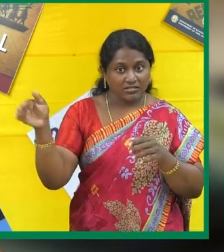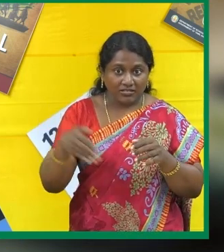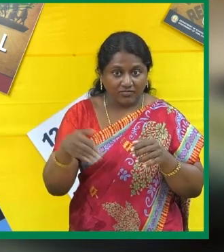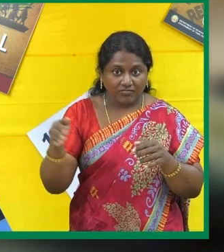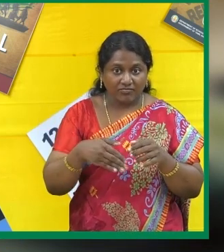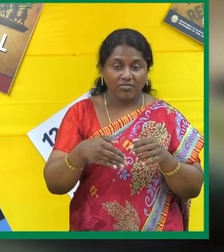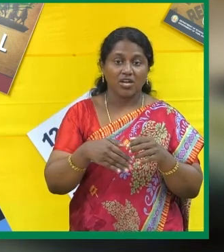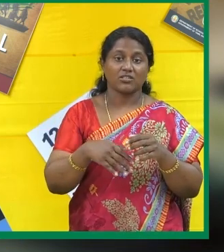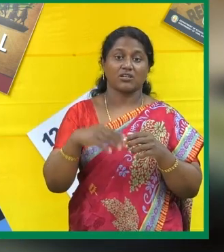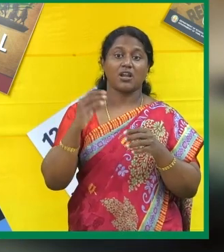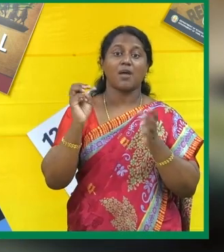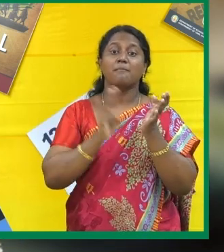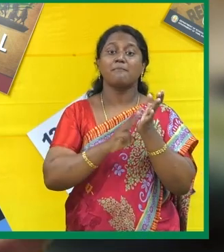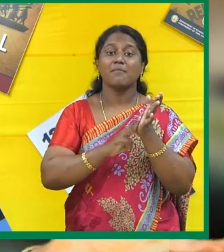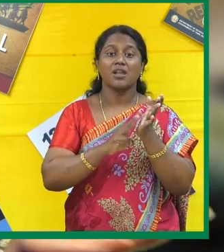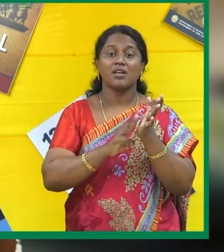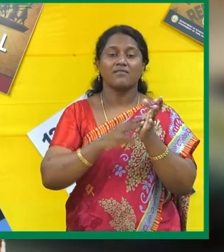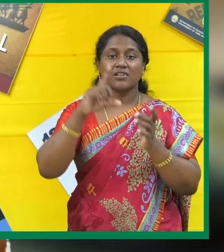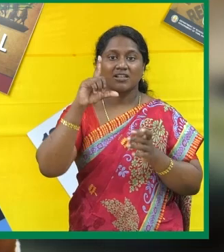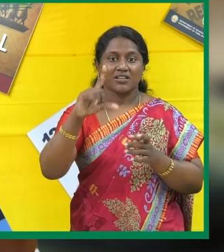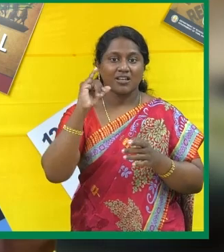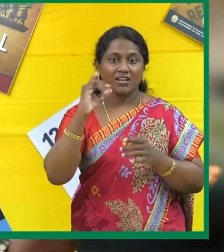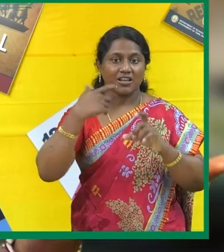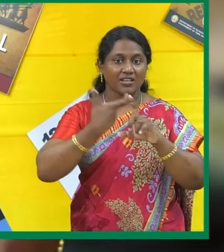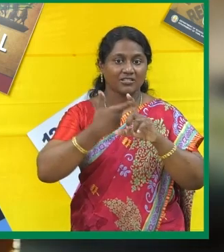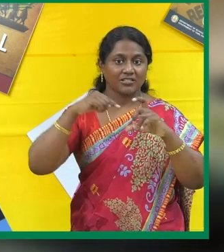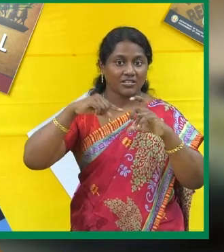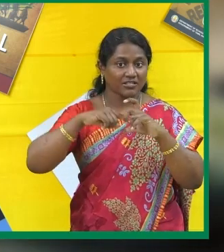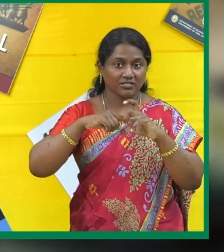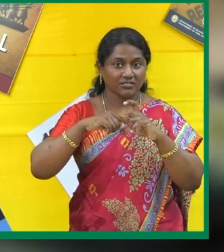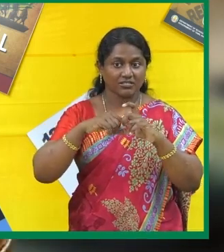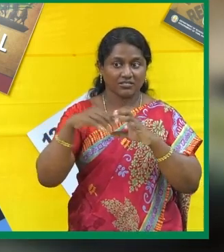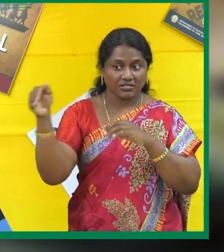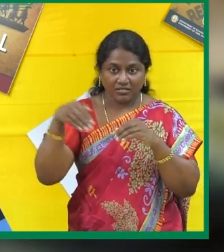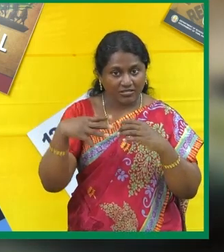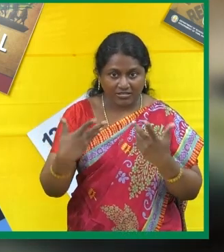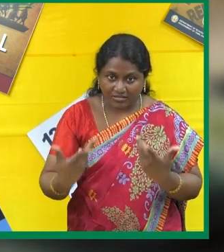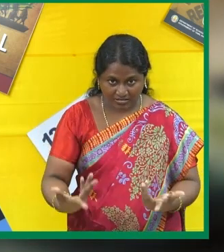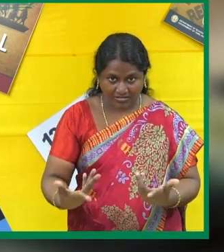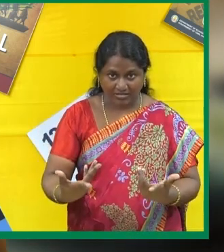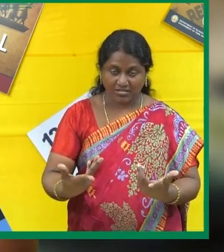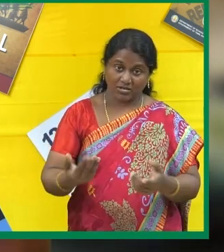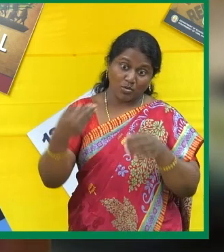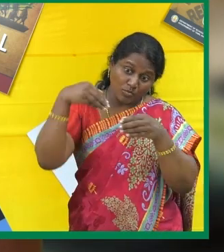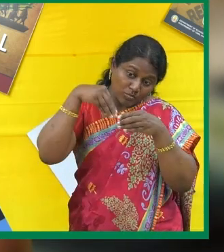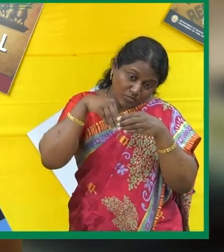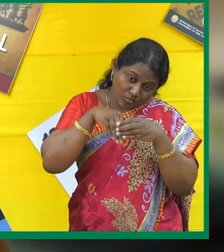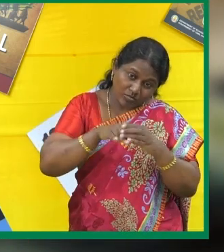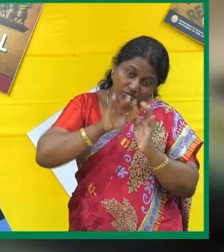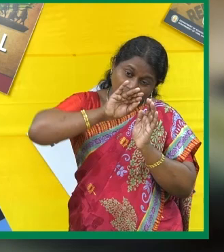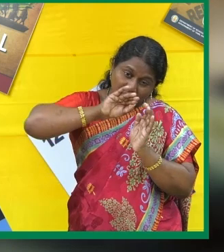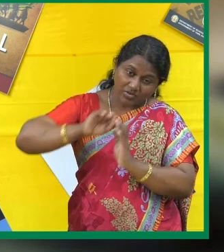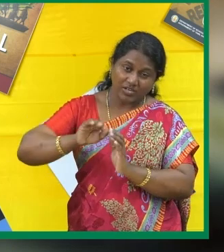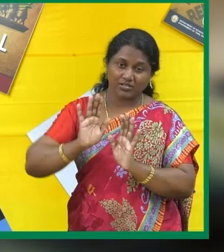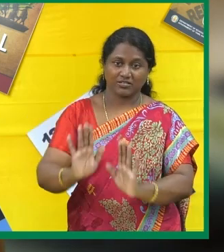here dim past, no like. Past life is like darkness, not given like that. Dim past it is given. So, it